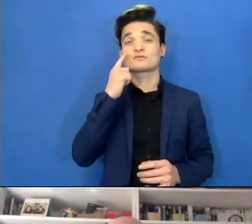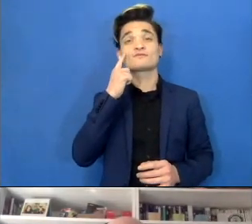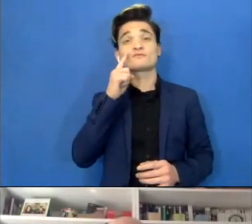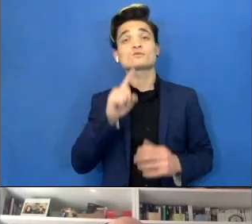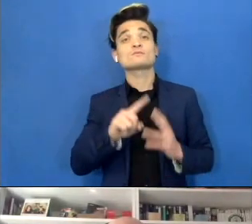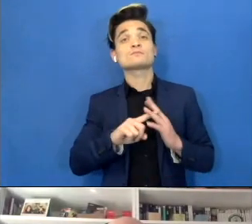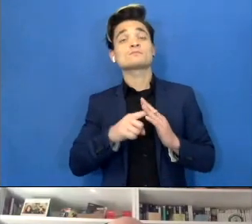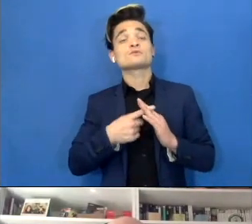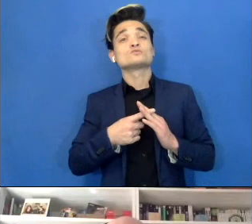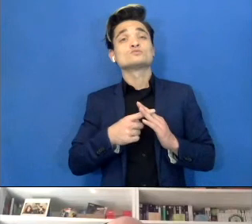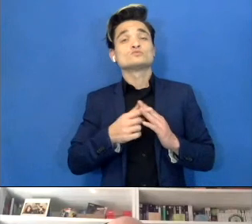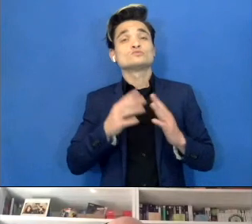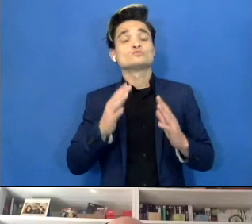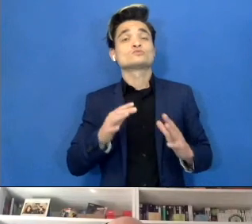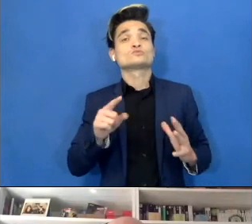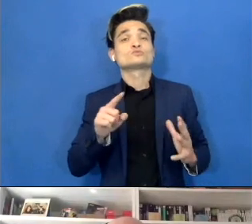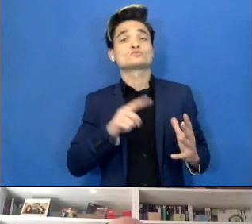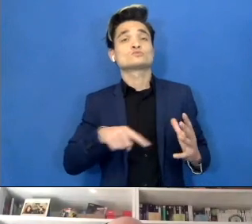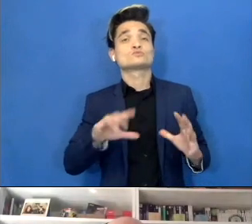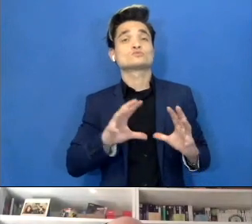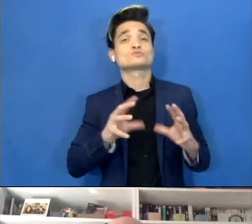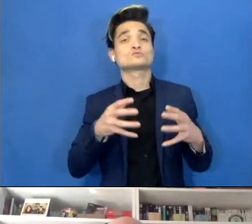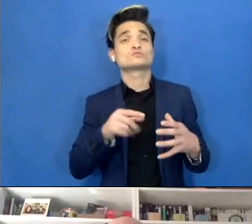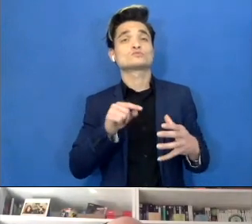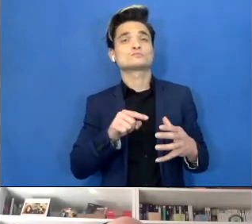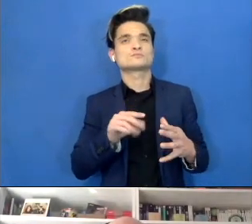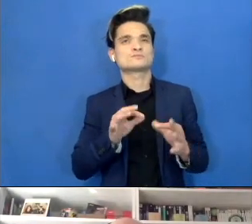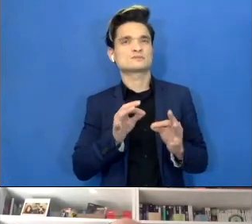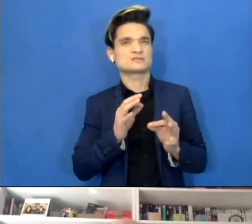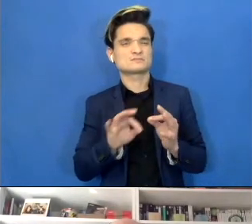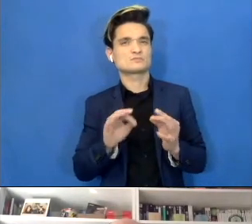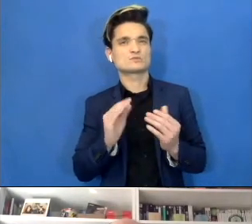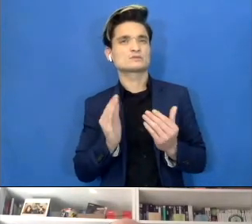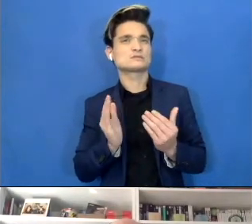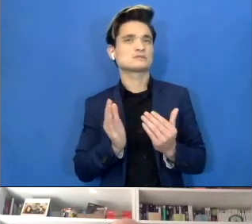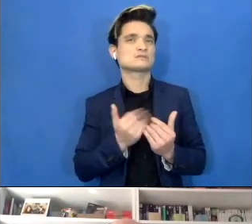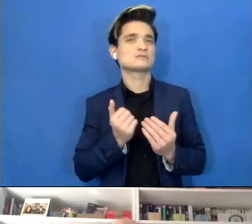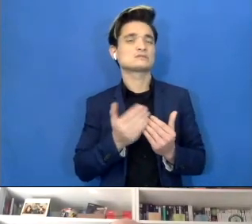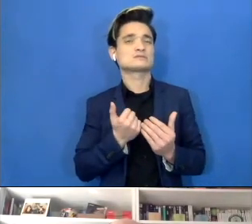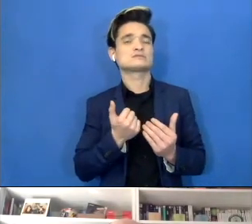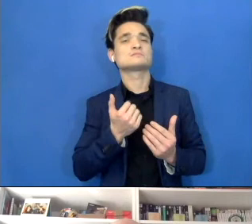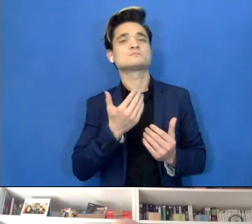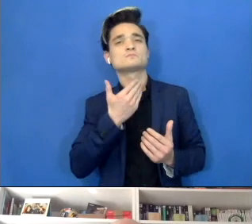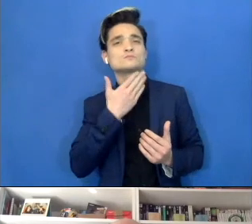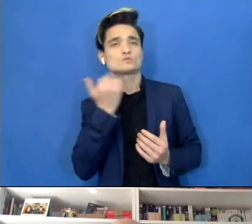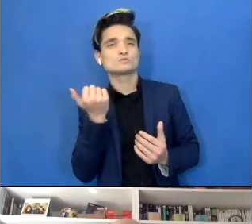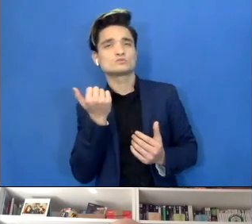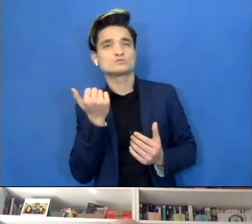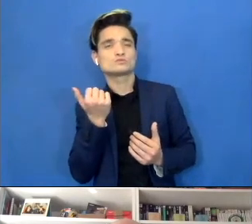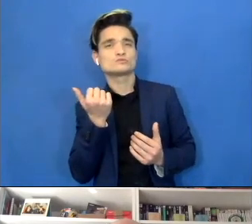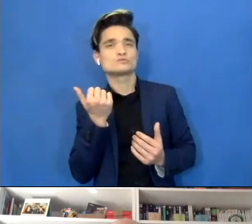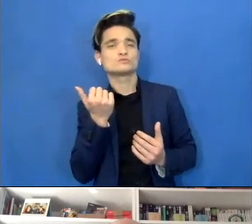the simpler and easier we can make it for them, the better. And by that, I mean, in such a context, no is